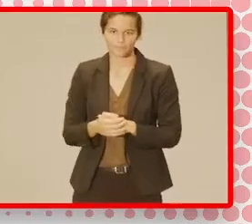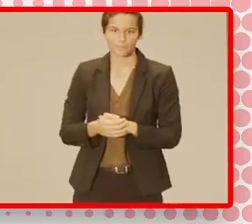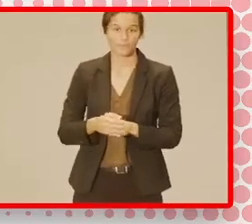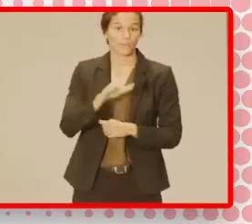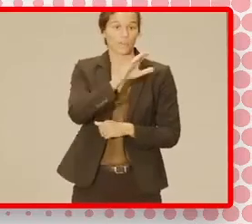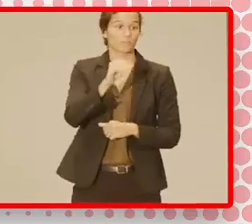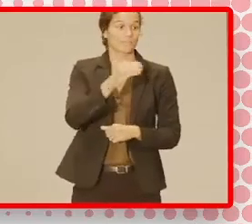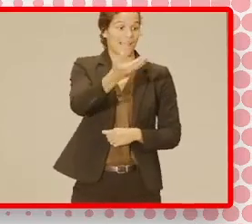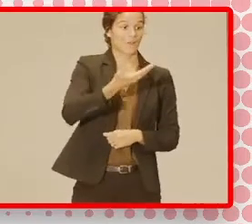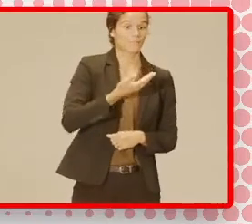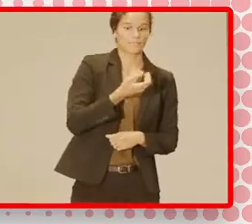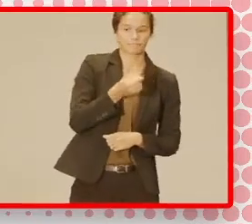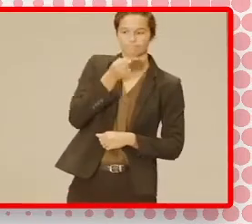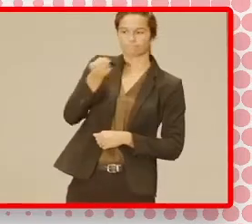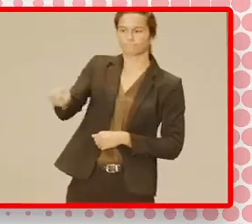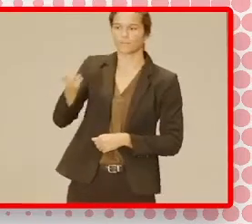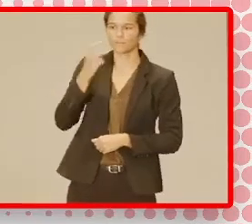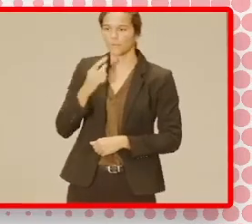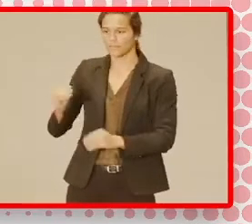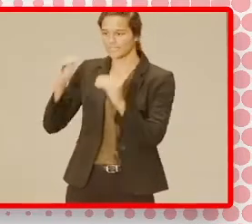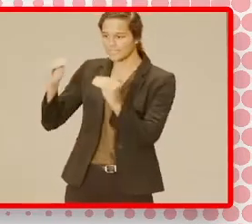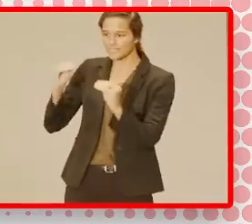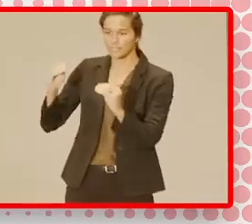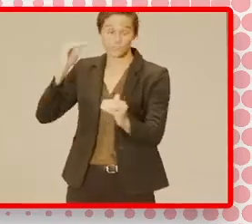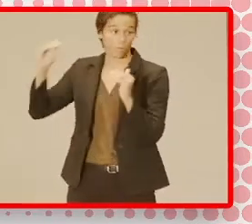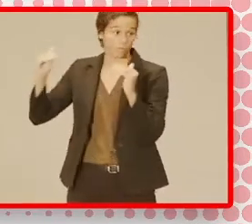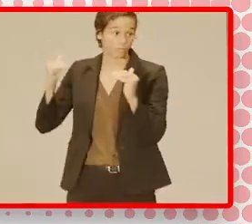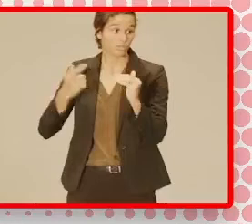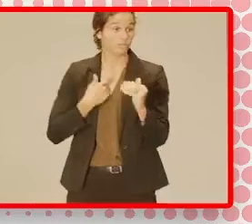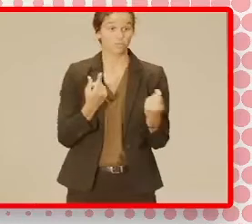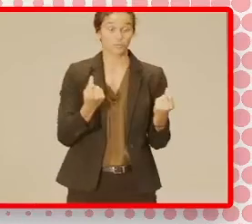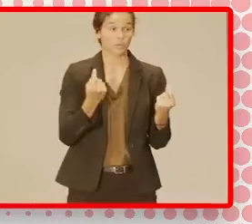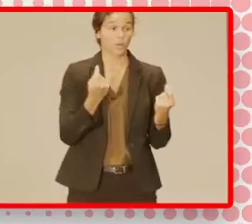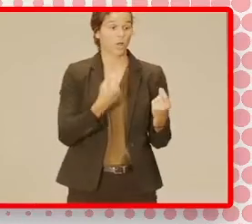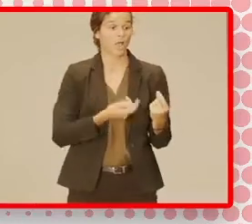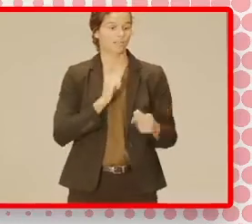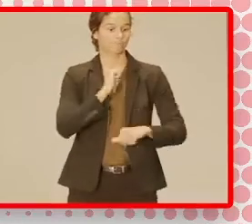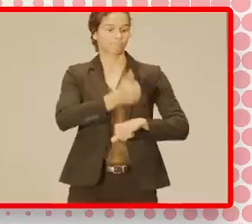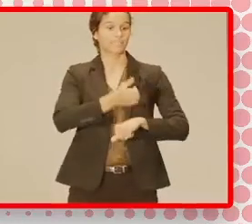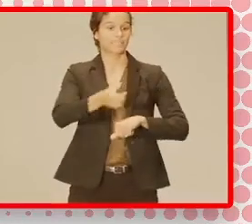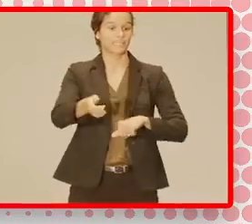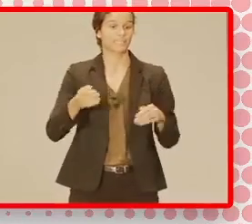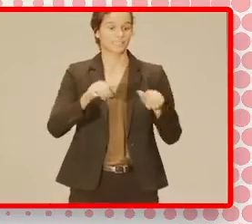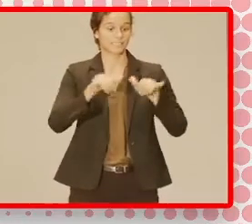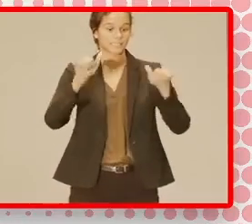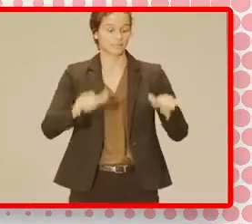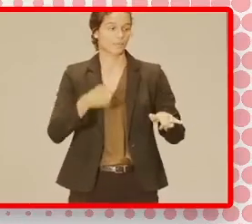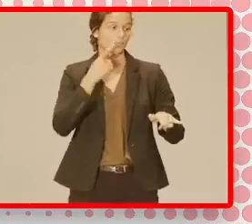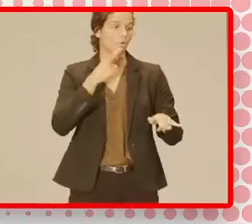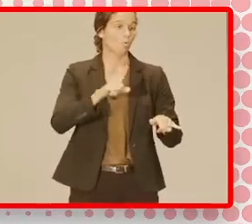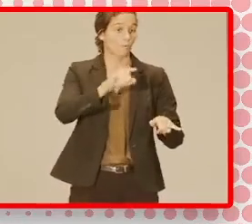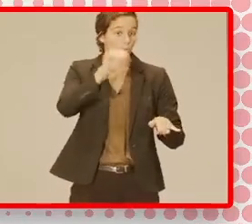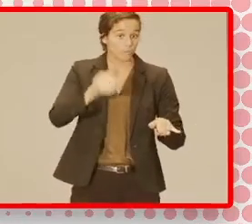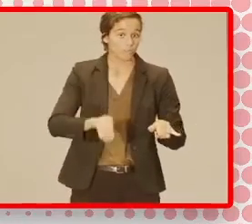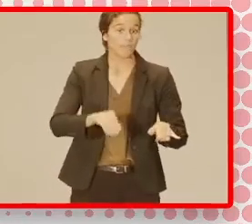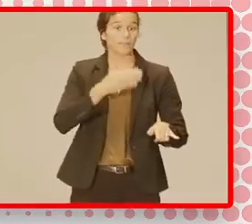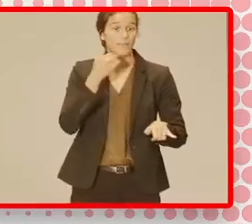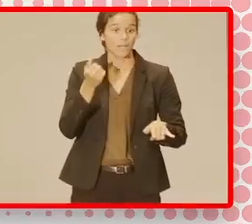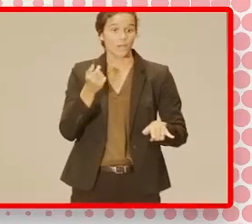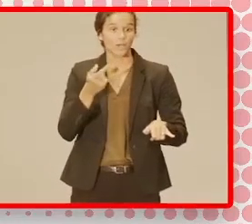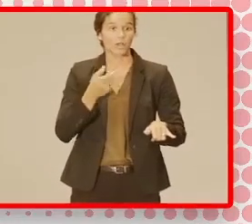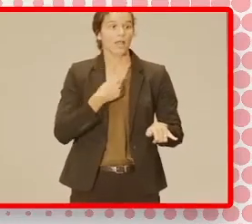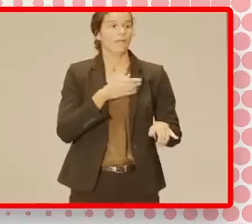this model, this full potential model of 1% better that I then took and simplified and applied it to Chris's